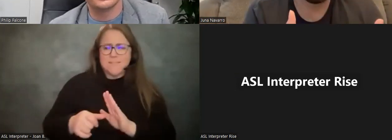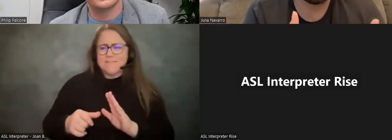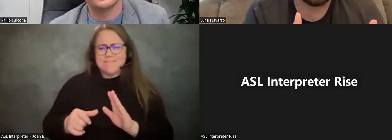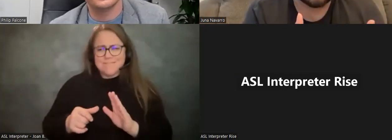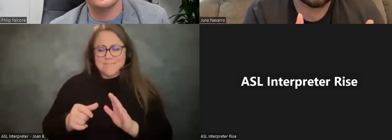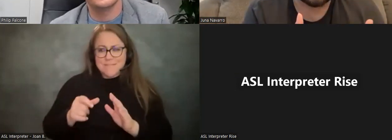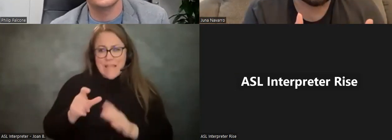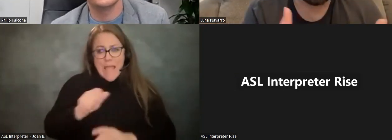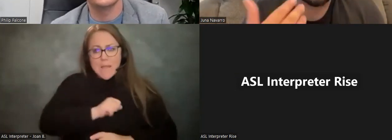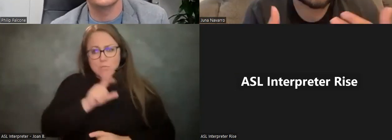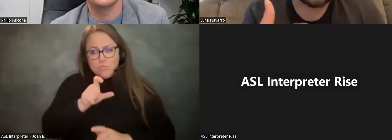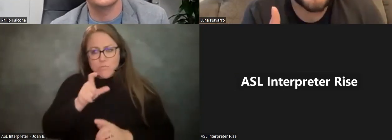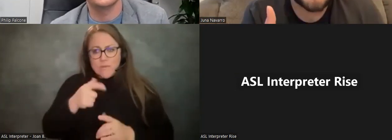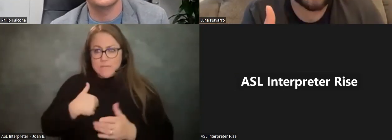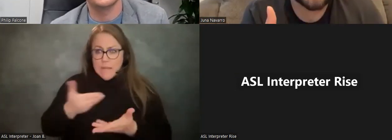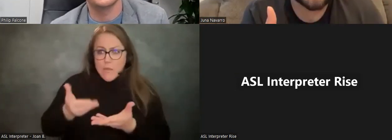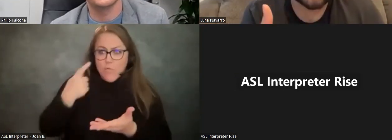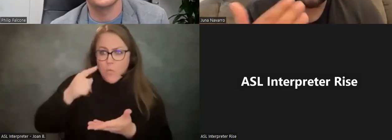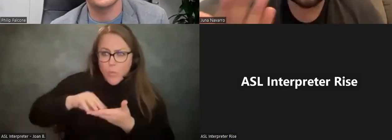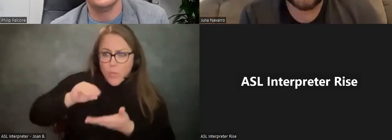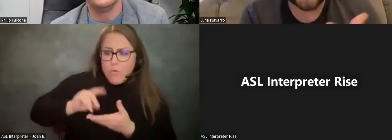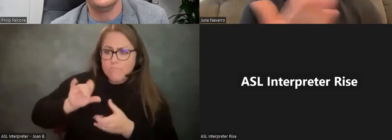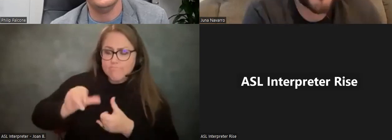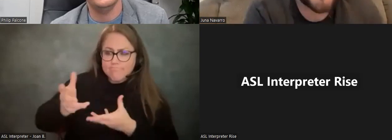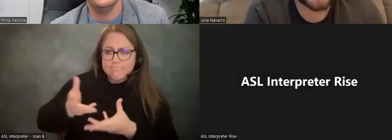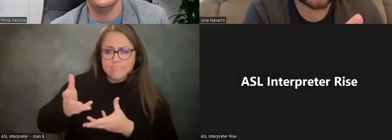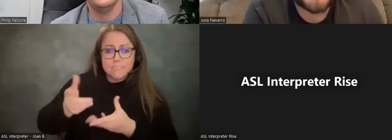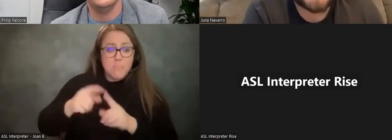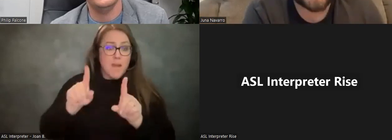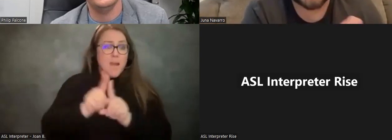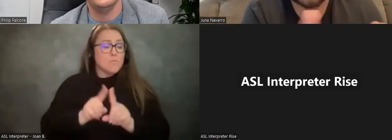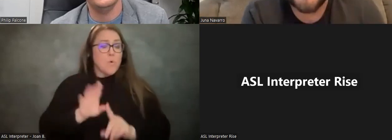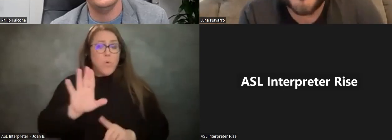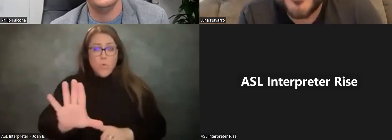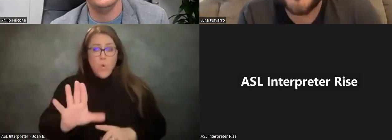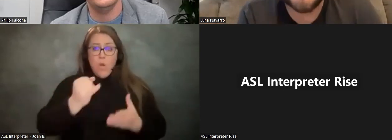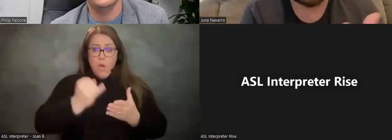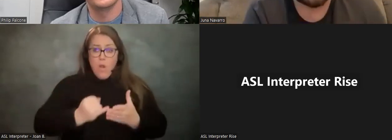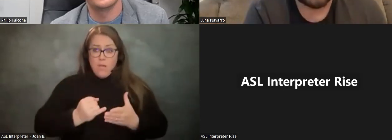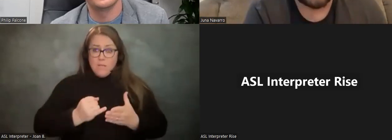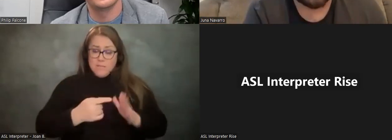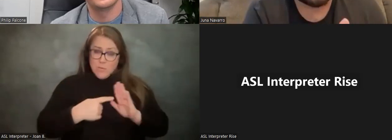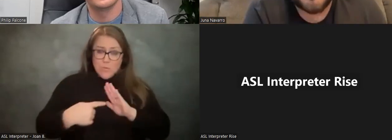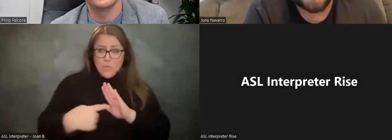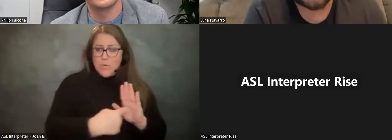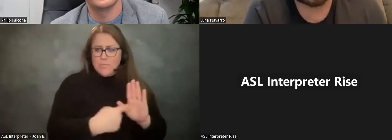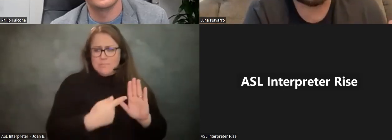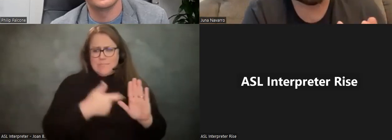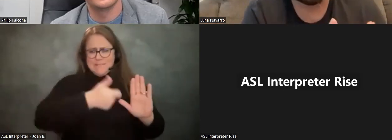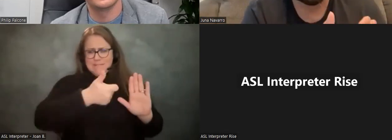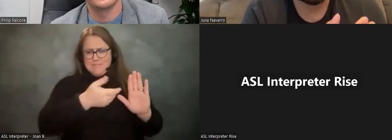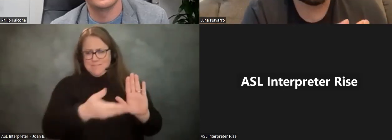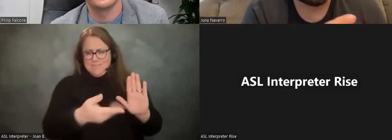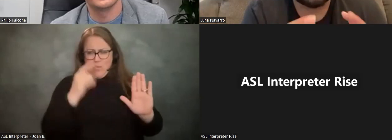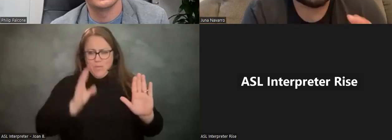attitude. But at the same time, your work will also speak for itself too, like prior works as